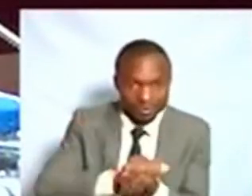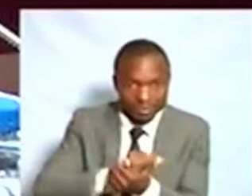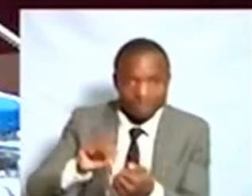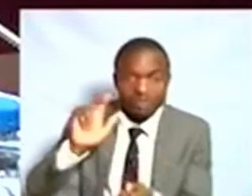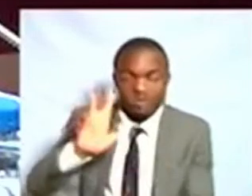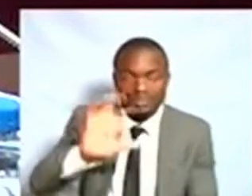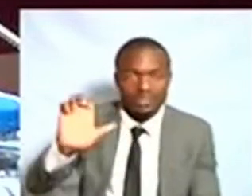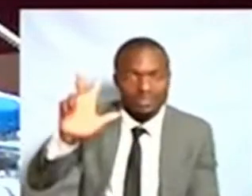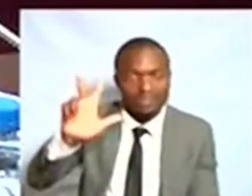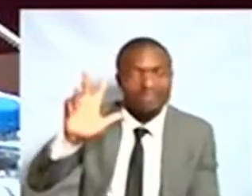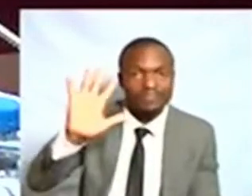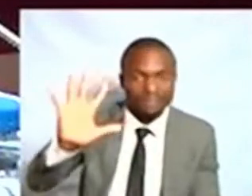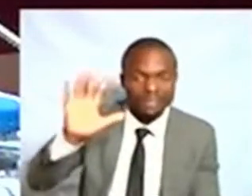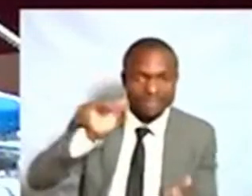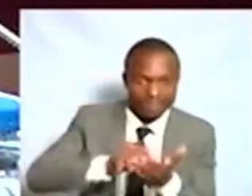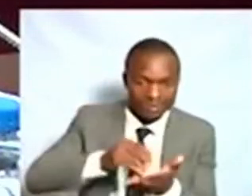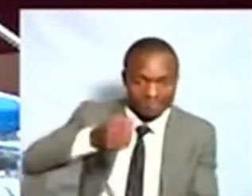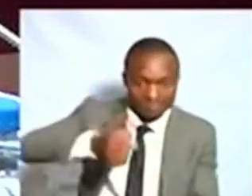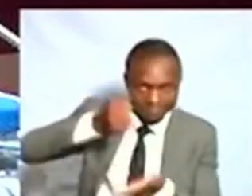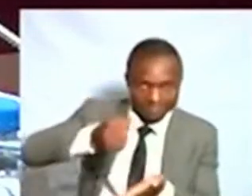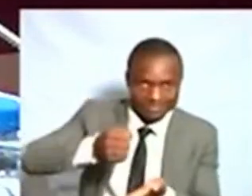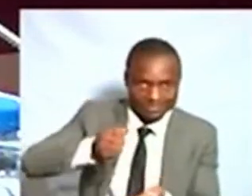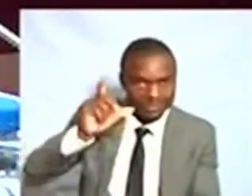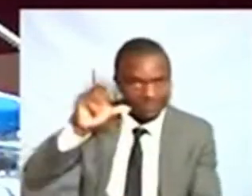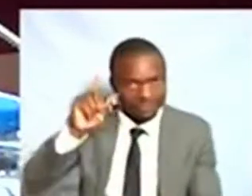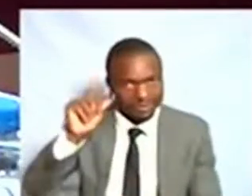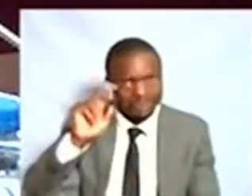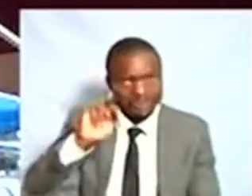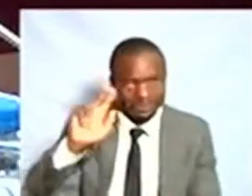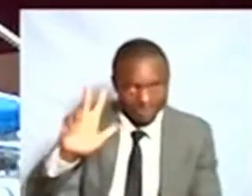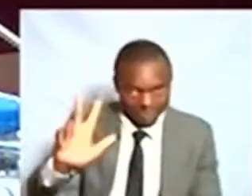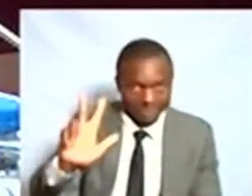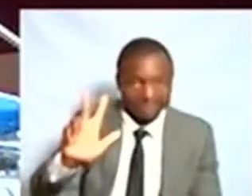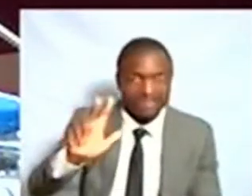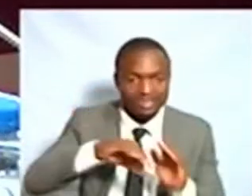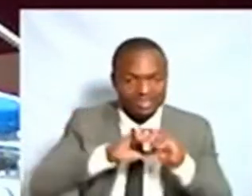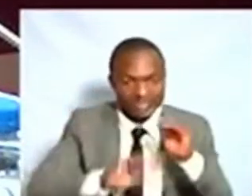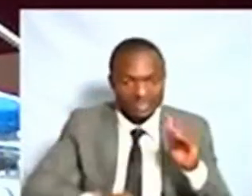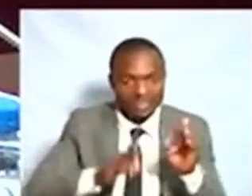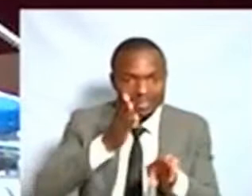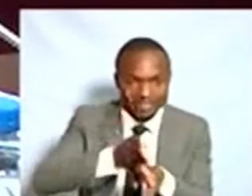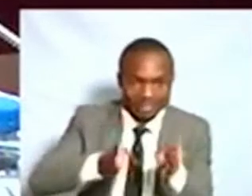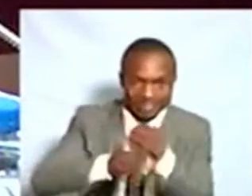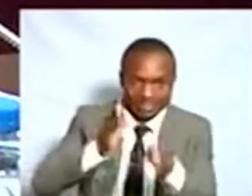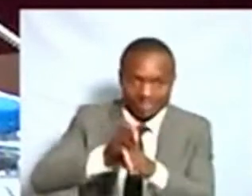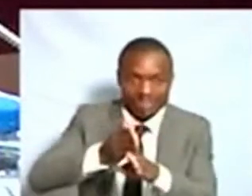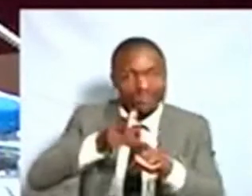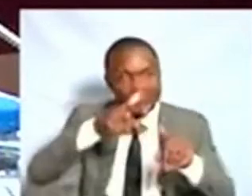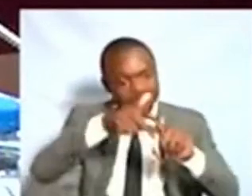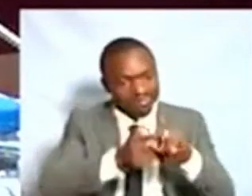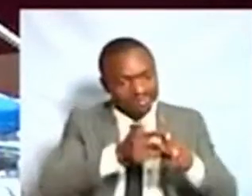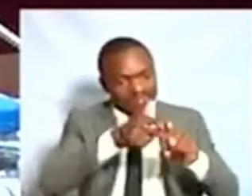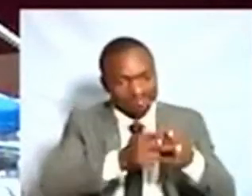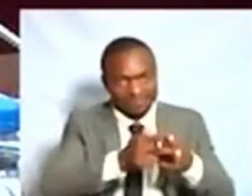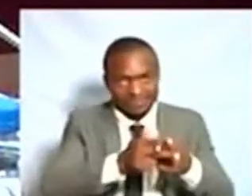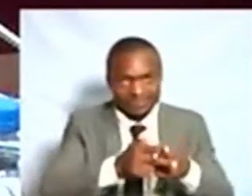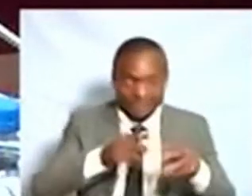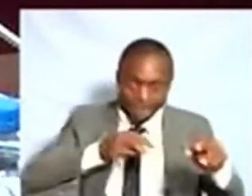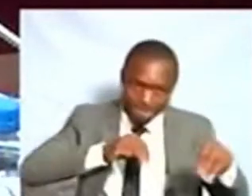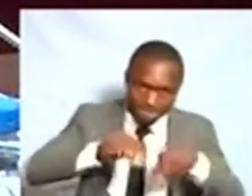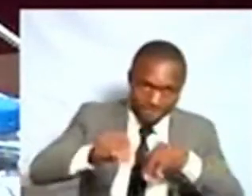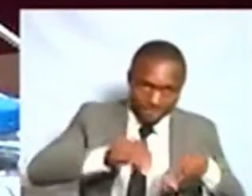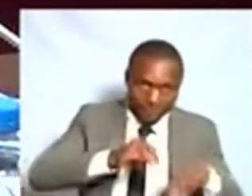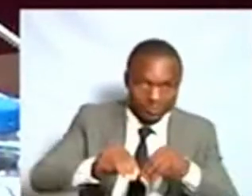235,000 has been budgeted for in 2023 under building and maintenance. Management